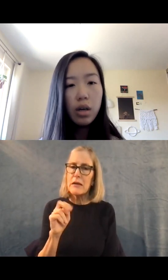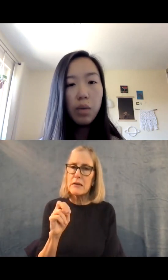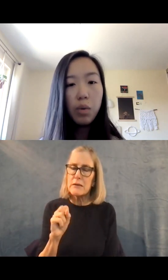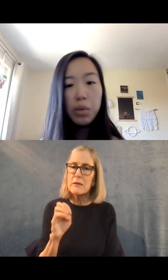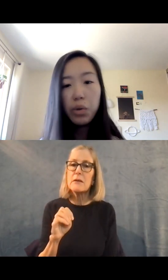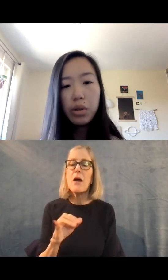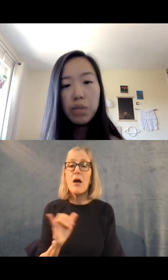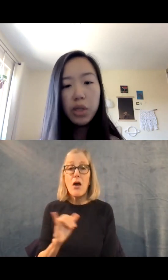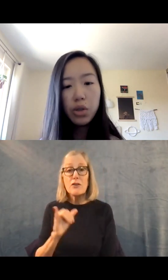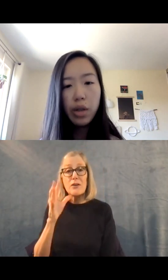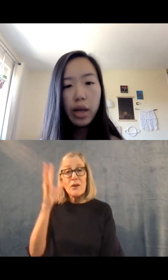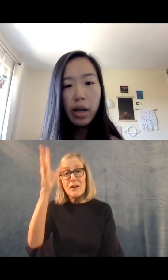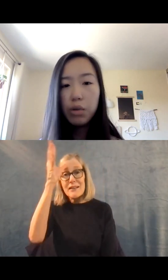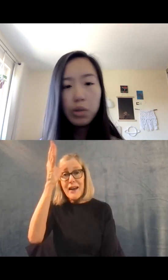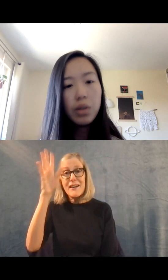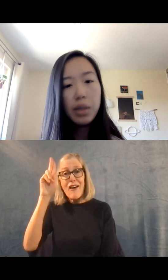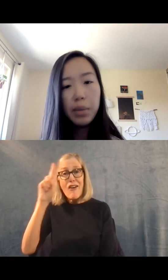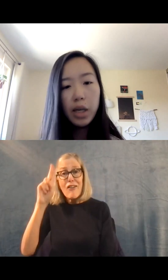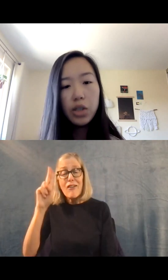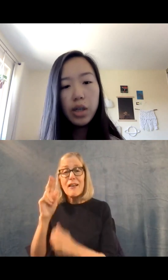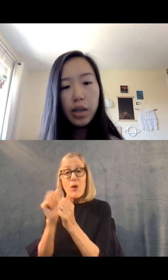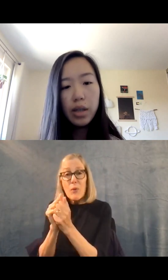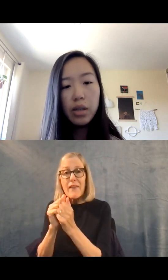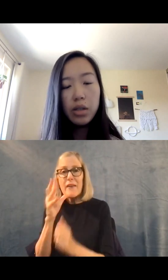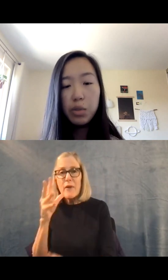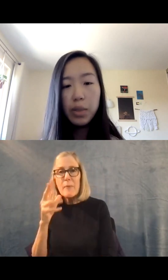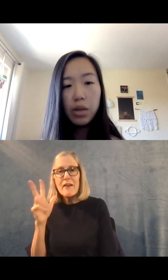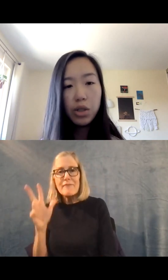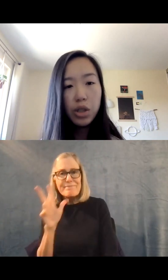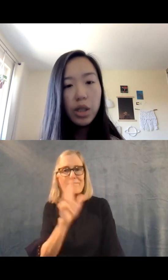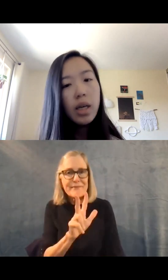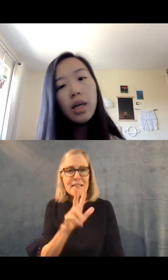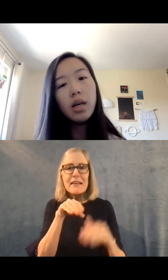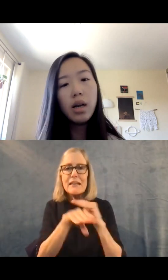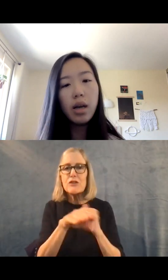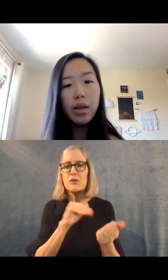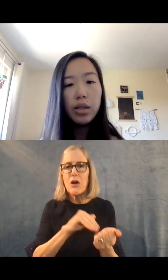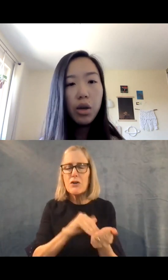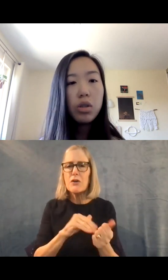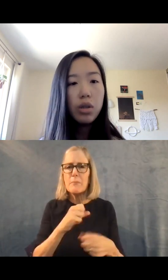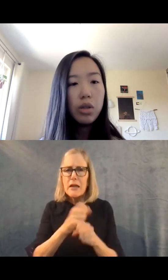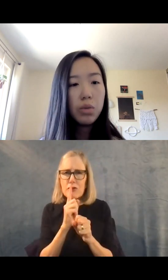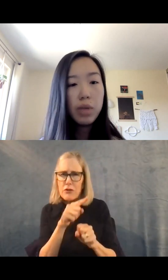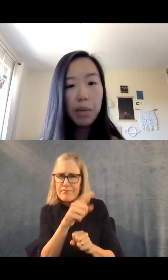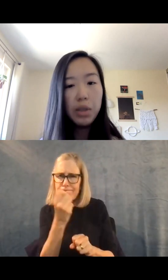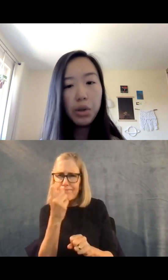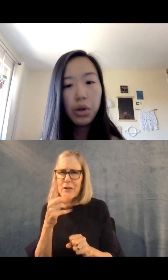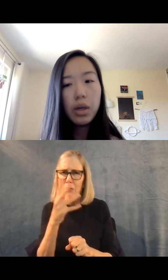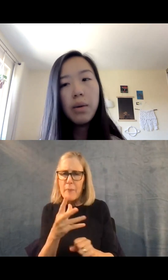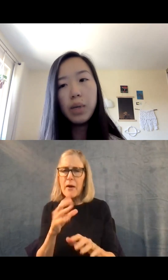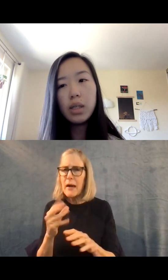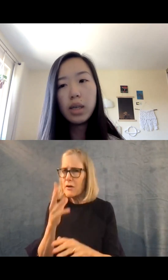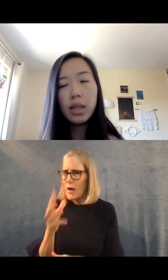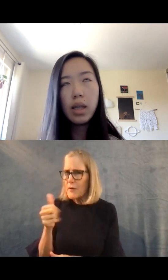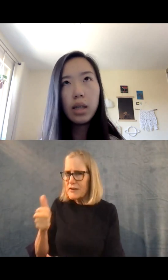each appointment with her to make sure that everyone was on the same page and that she was being understood, and that she also understood what was happening to